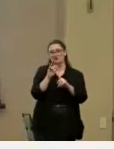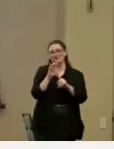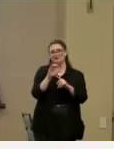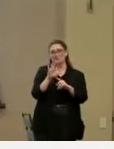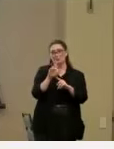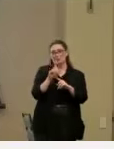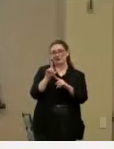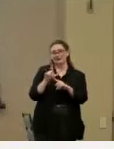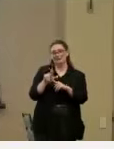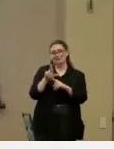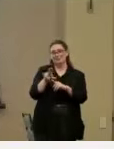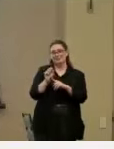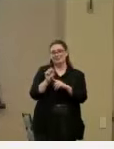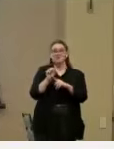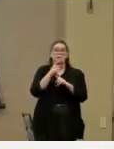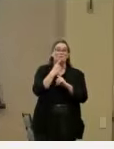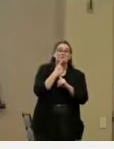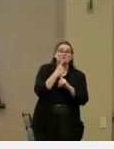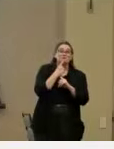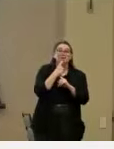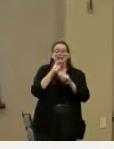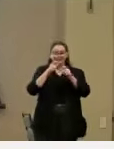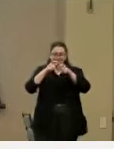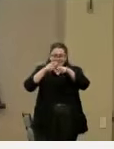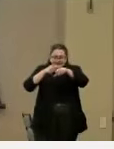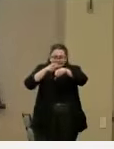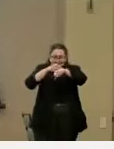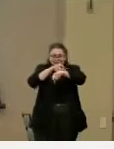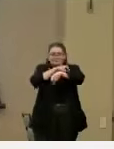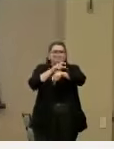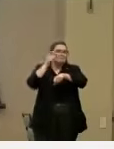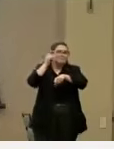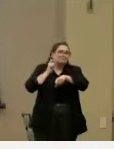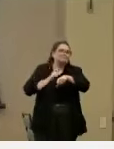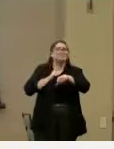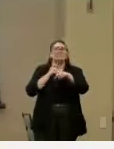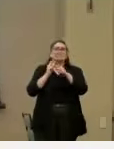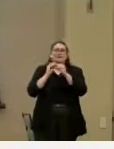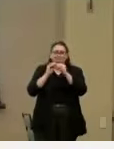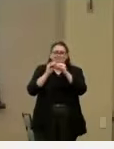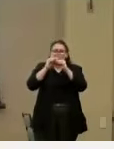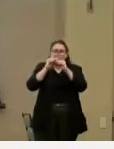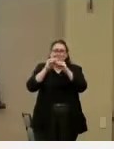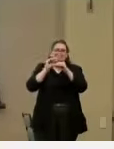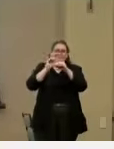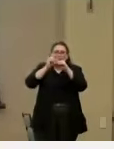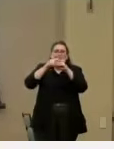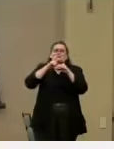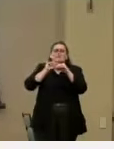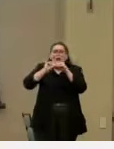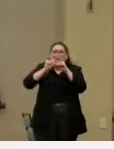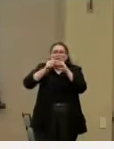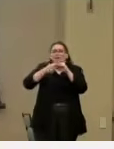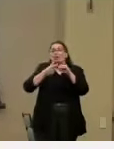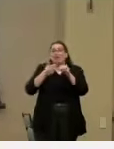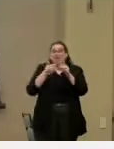or violaceous disc-shaped plaques with scale. But honestly, I've seen discoid